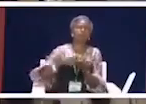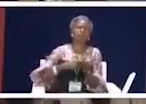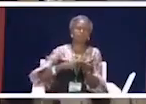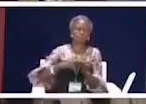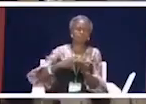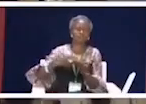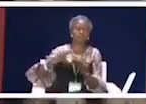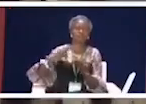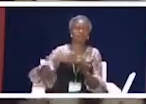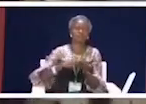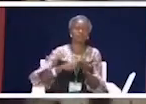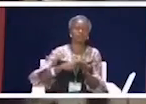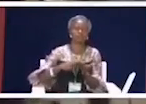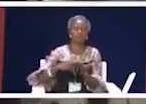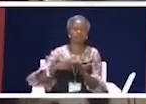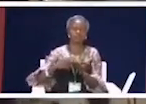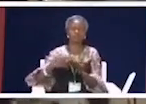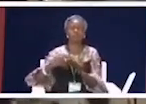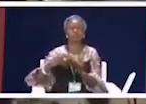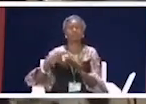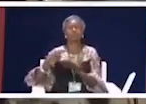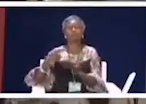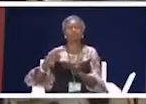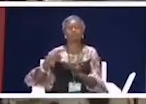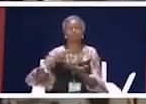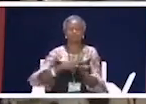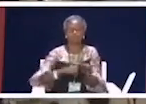Holy, holy, holy.